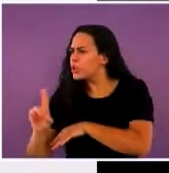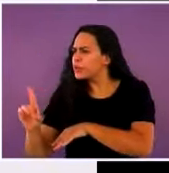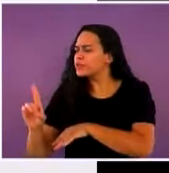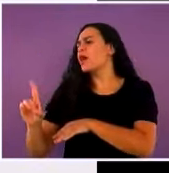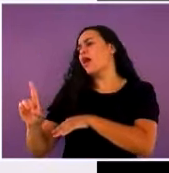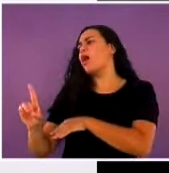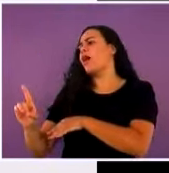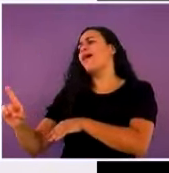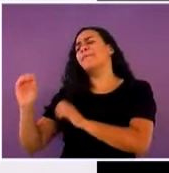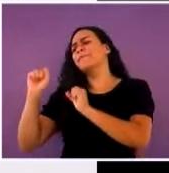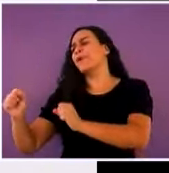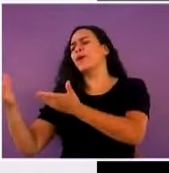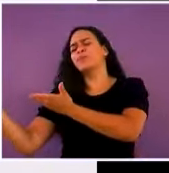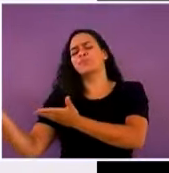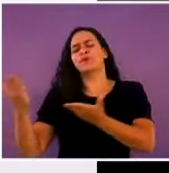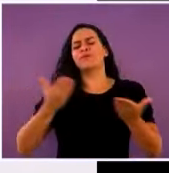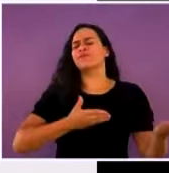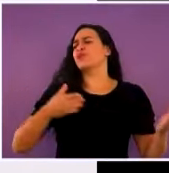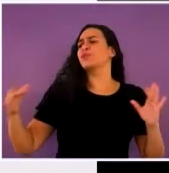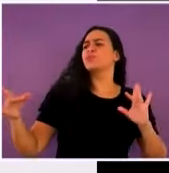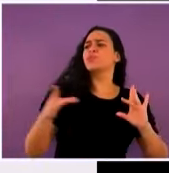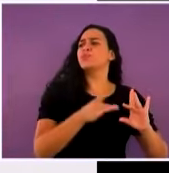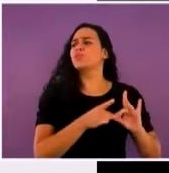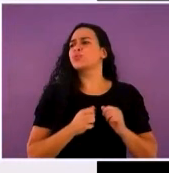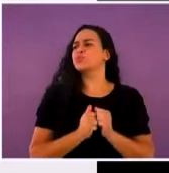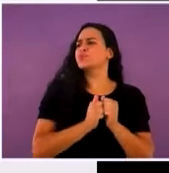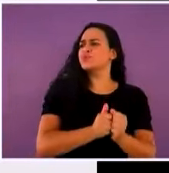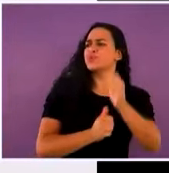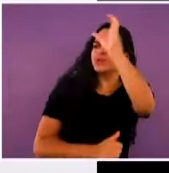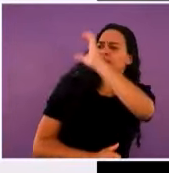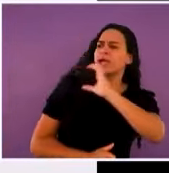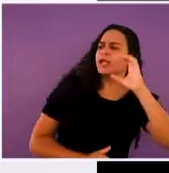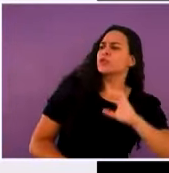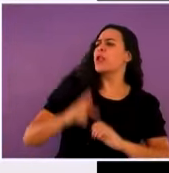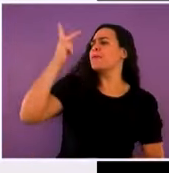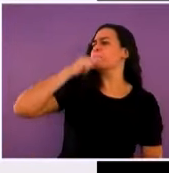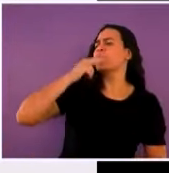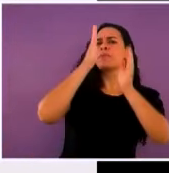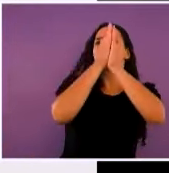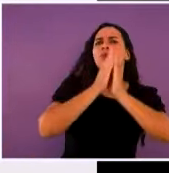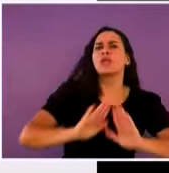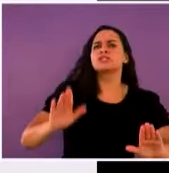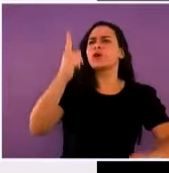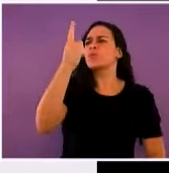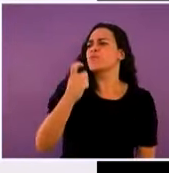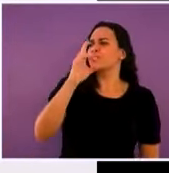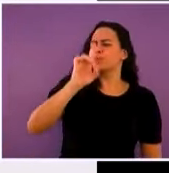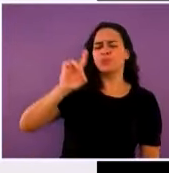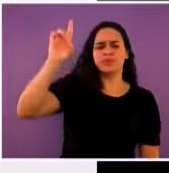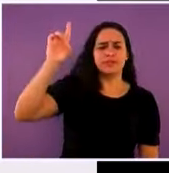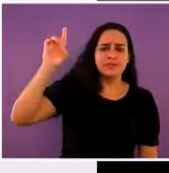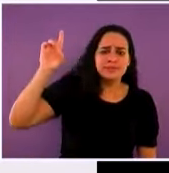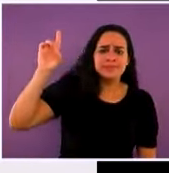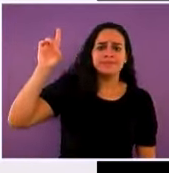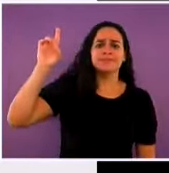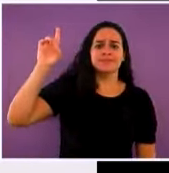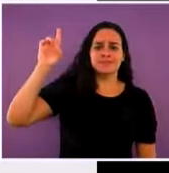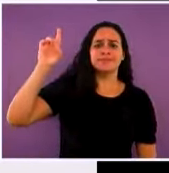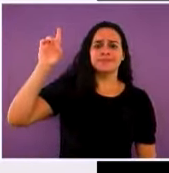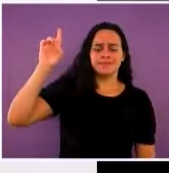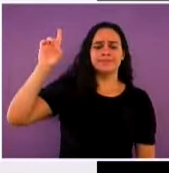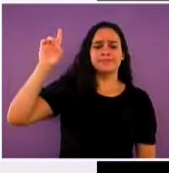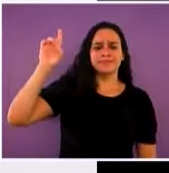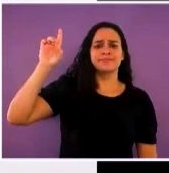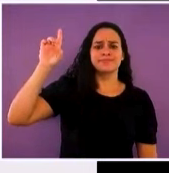aos muçulmanos que juntos eles e nós adoramos o mesmo Deus. So the expectation of this understanding